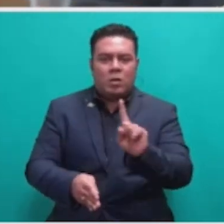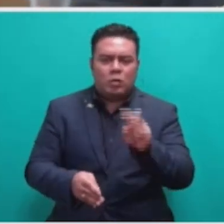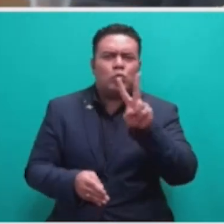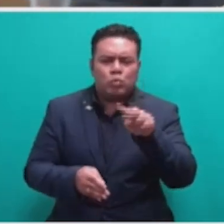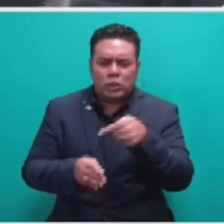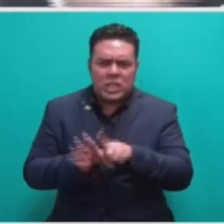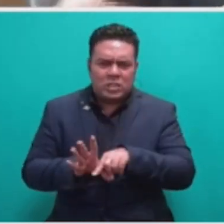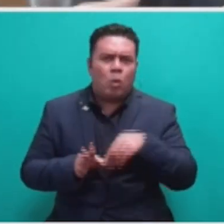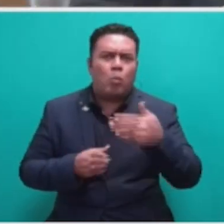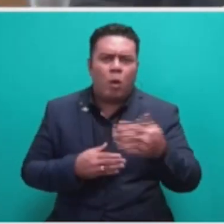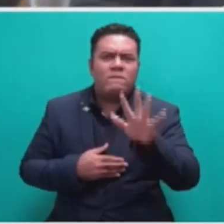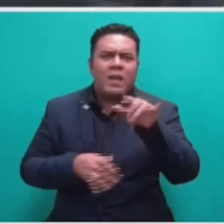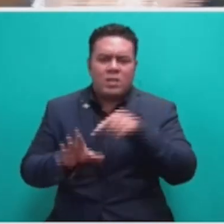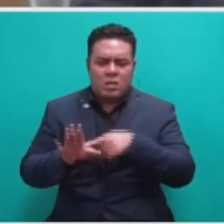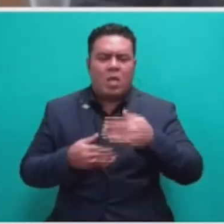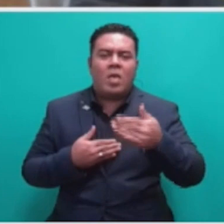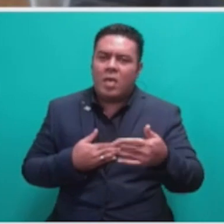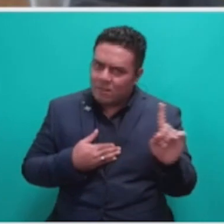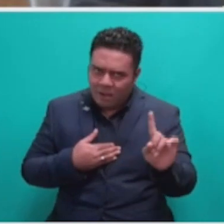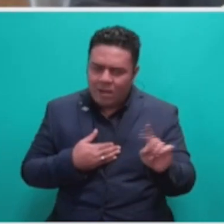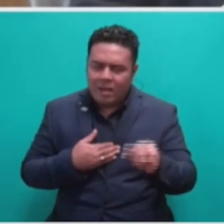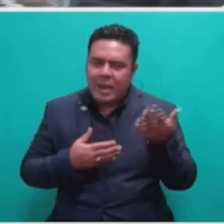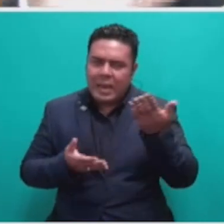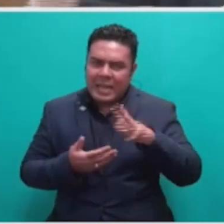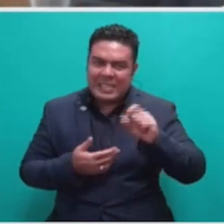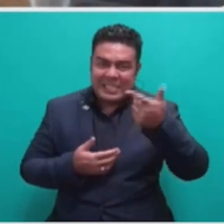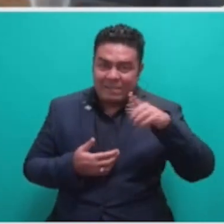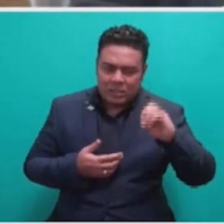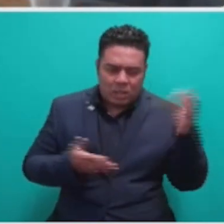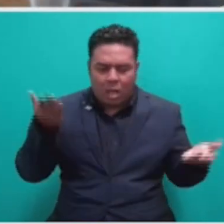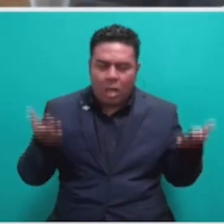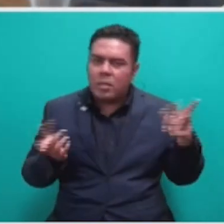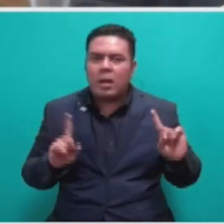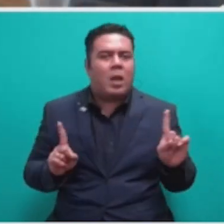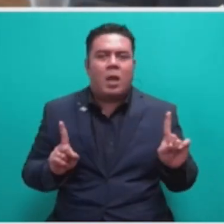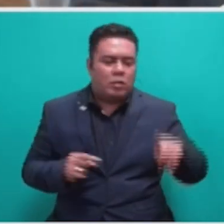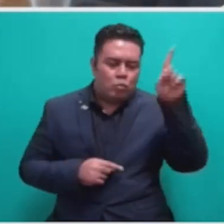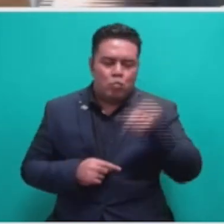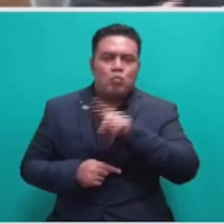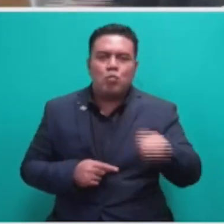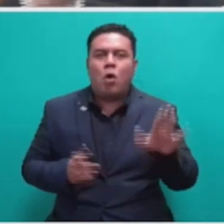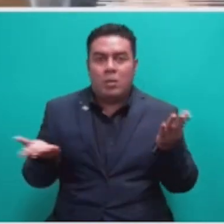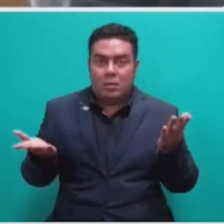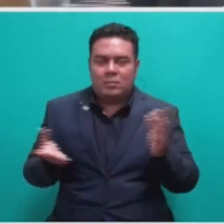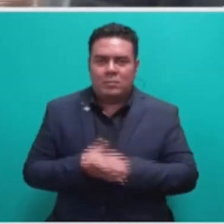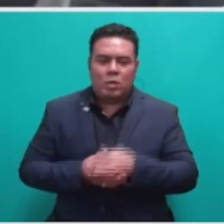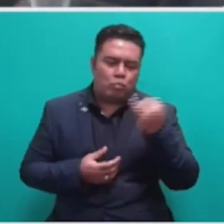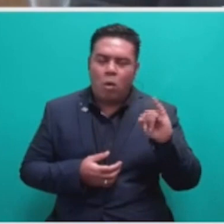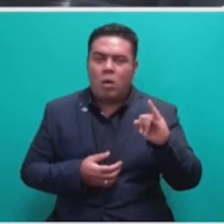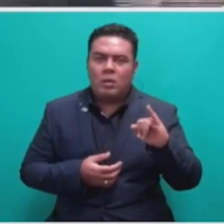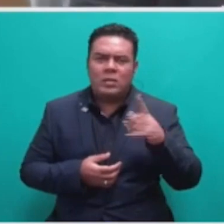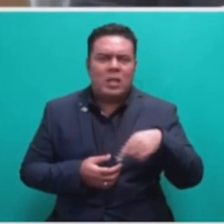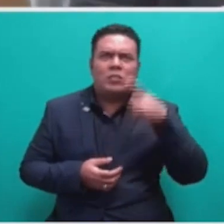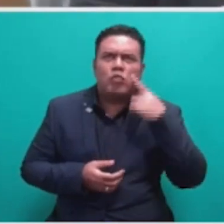years ago or 5 years ago or compared to the 1970s, because that would be completely wrong. And some people try and do that. They